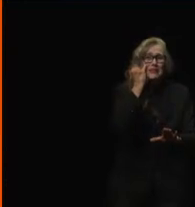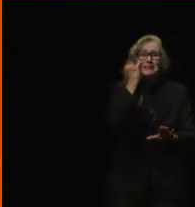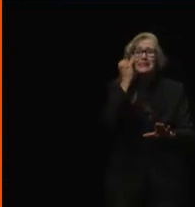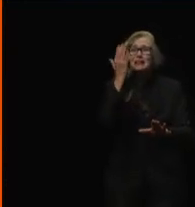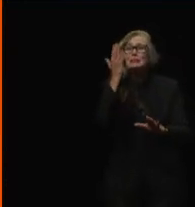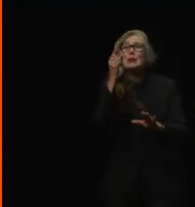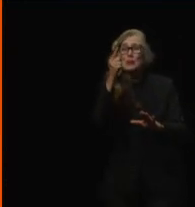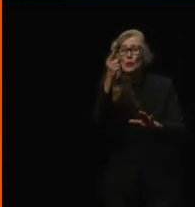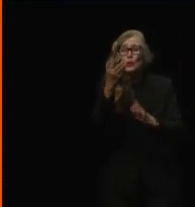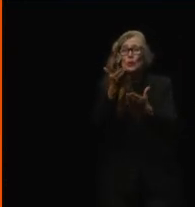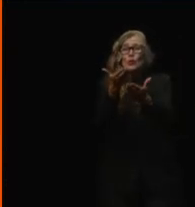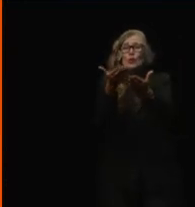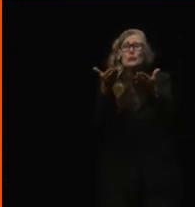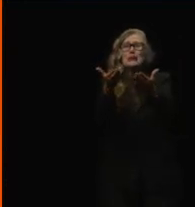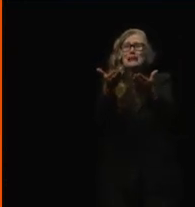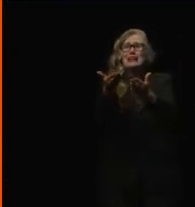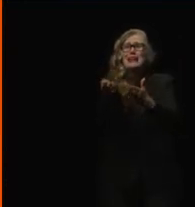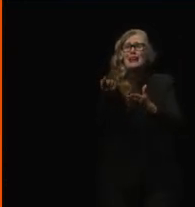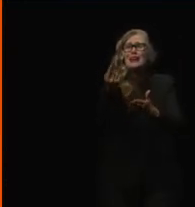but I hope.